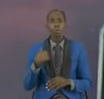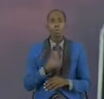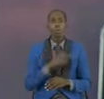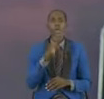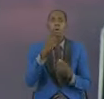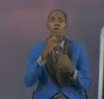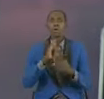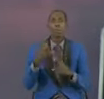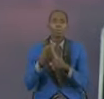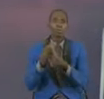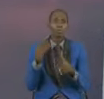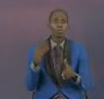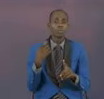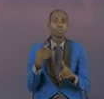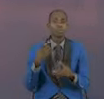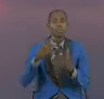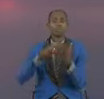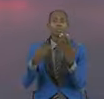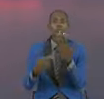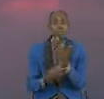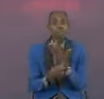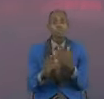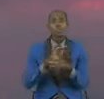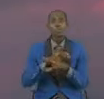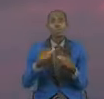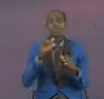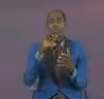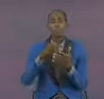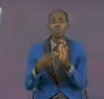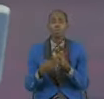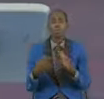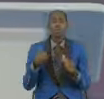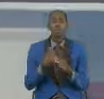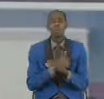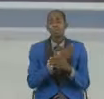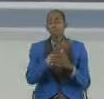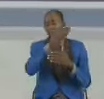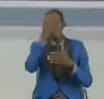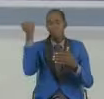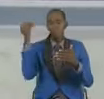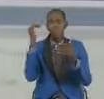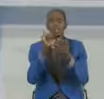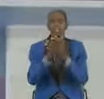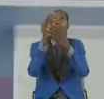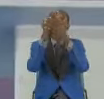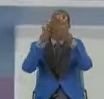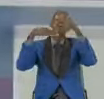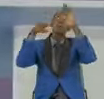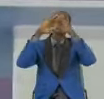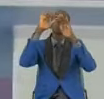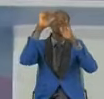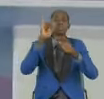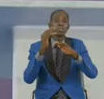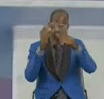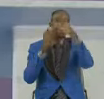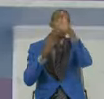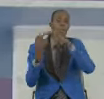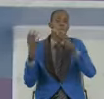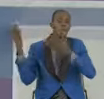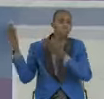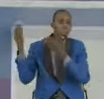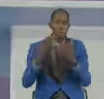not mean that we forget the heavenly vision and we bring the world into the